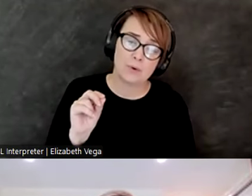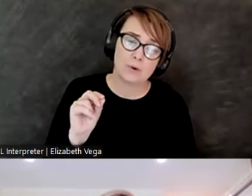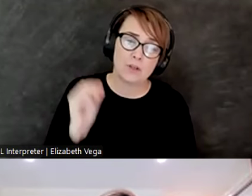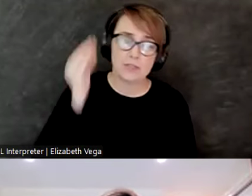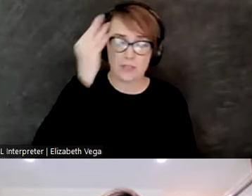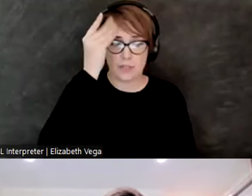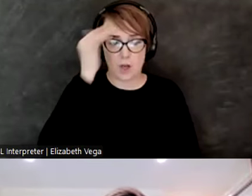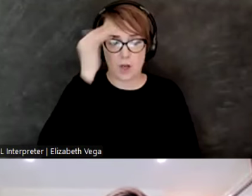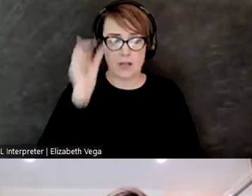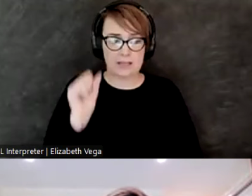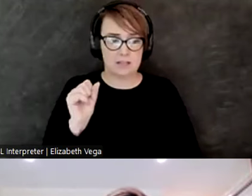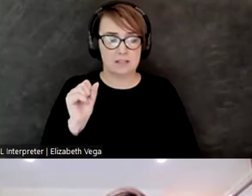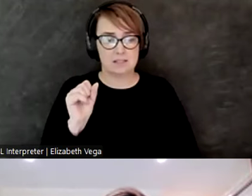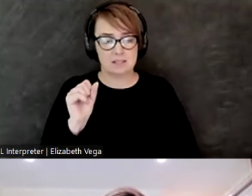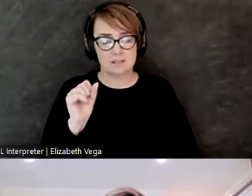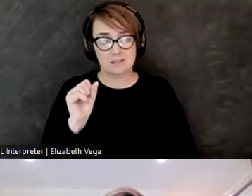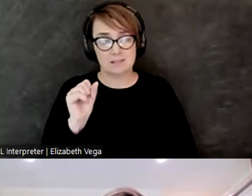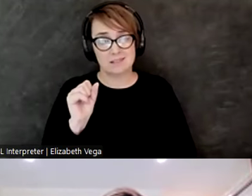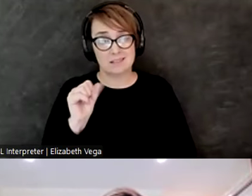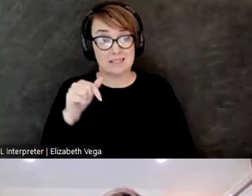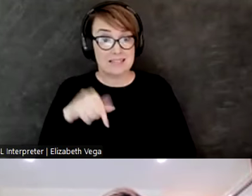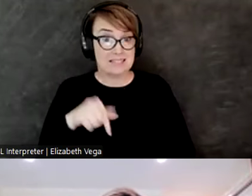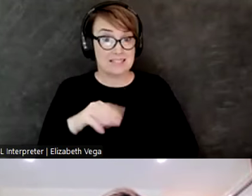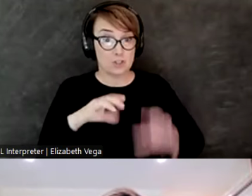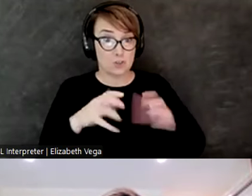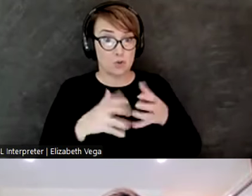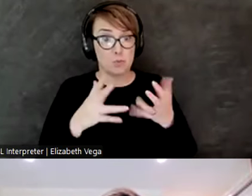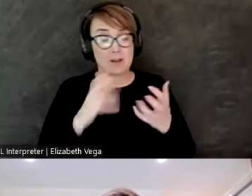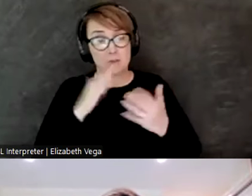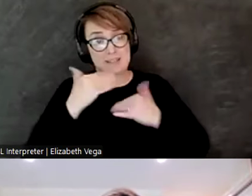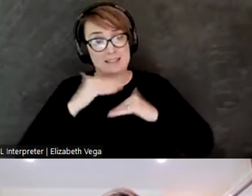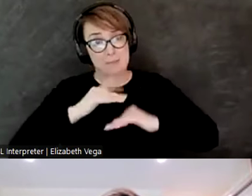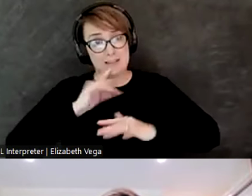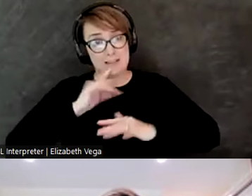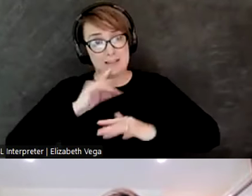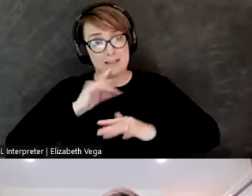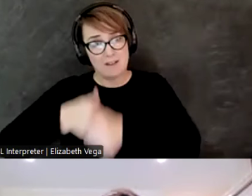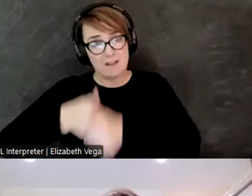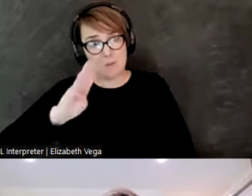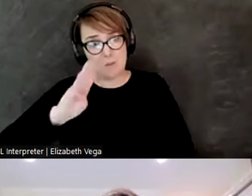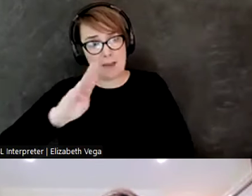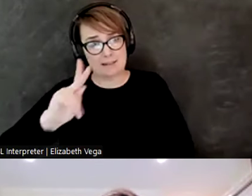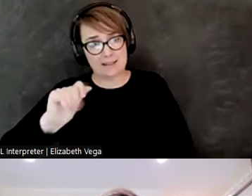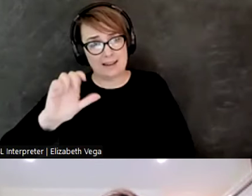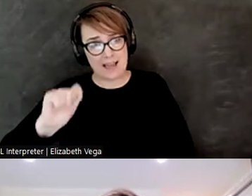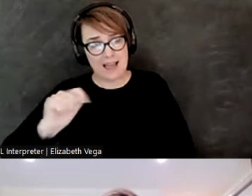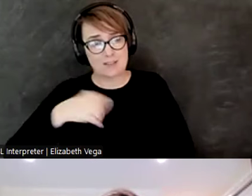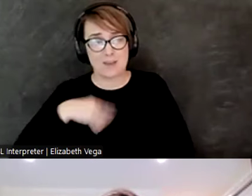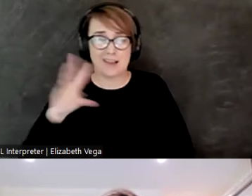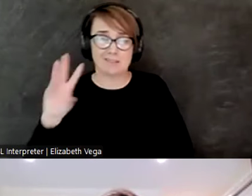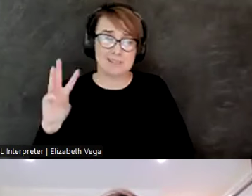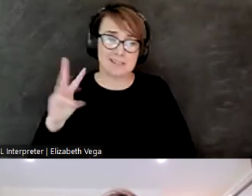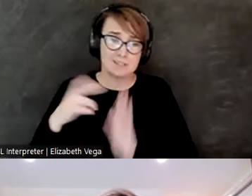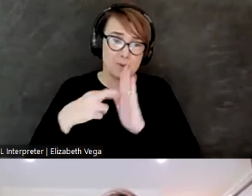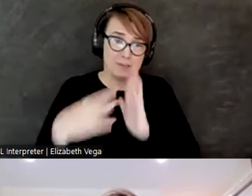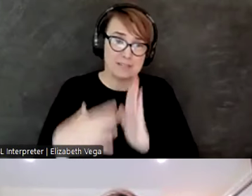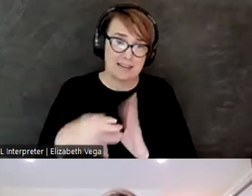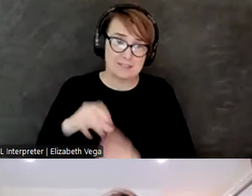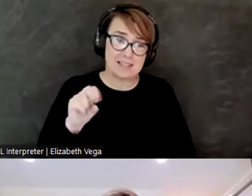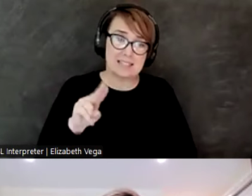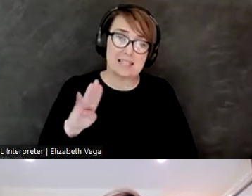want to be limited by, does the group want to be limited by Bagley Keene and have representatives in the subcommittee?